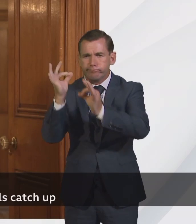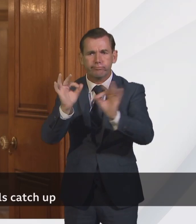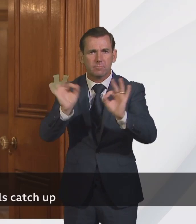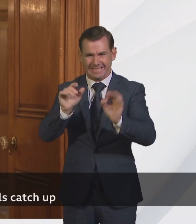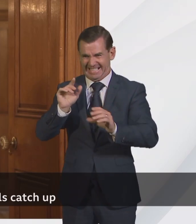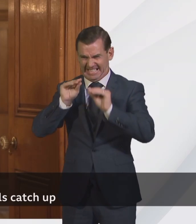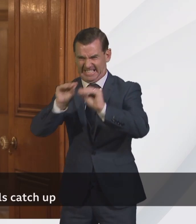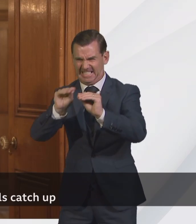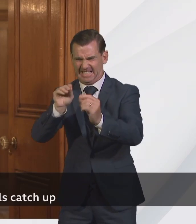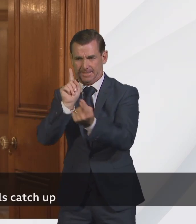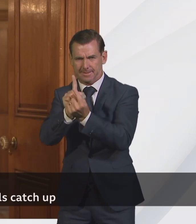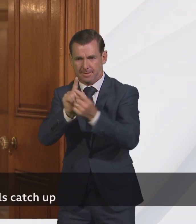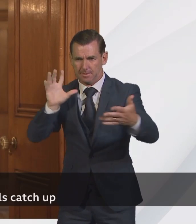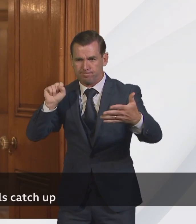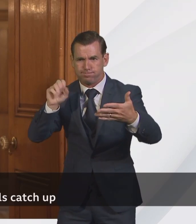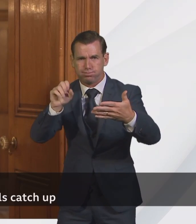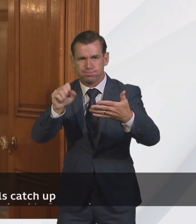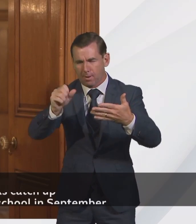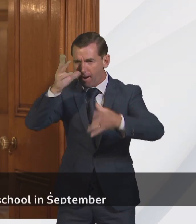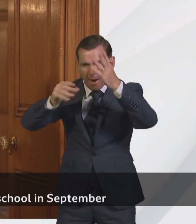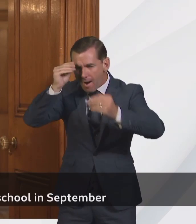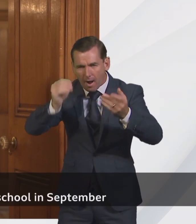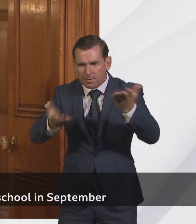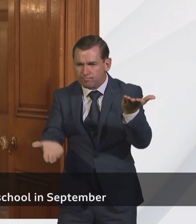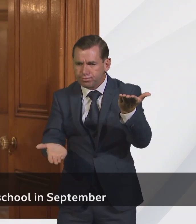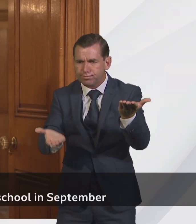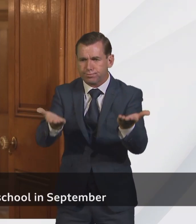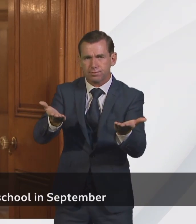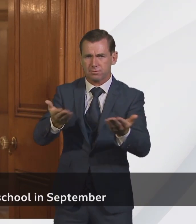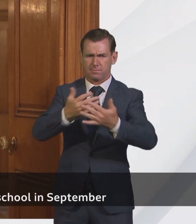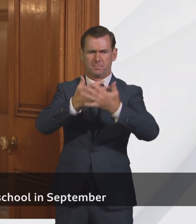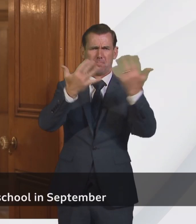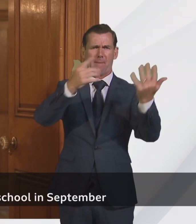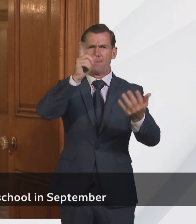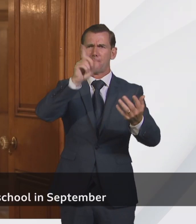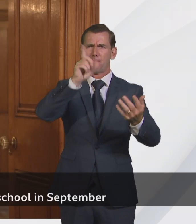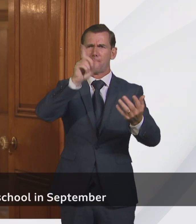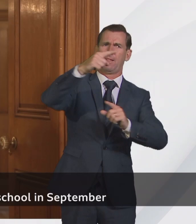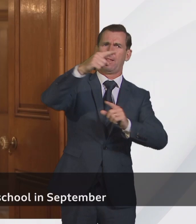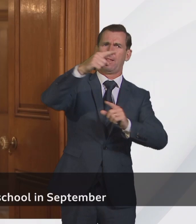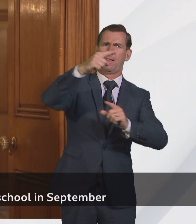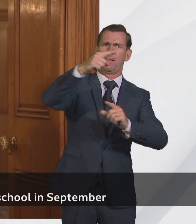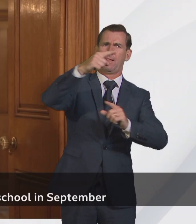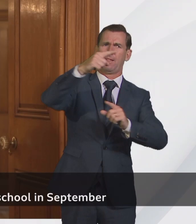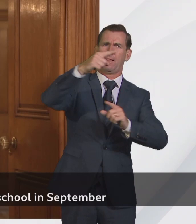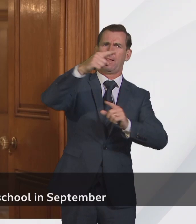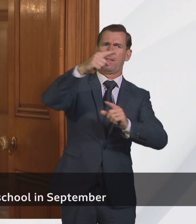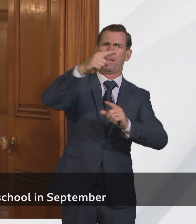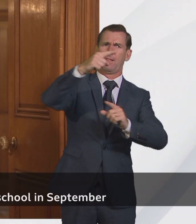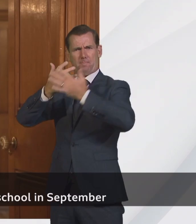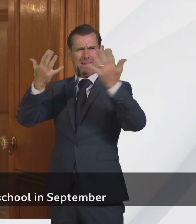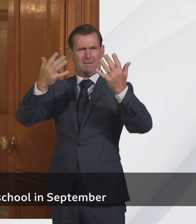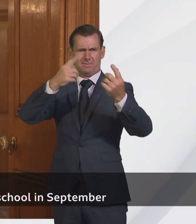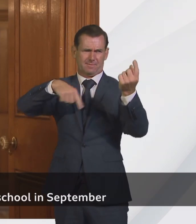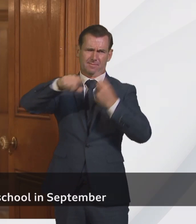that I hope that we've seen right across the sector. So many people welcome it because they were Lucy Fisher from the... Change